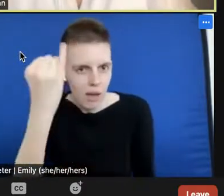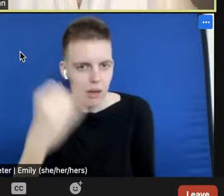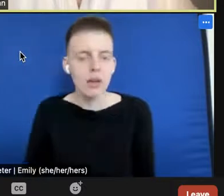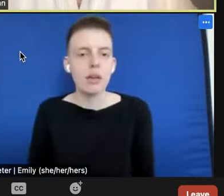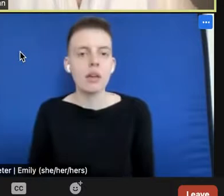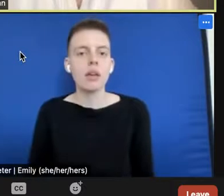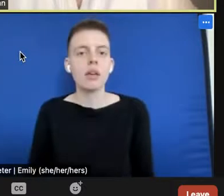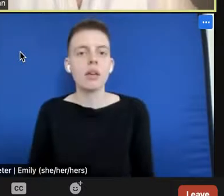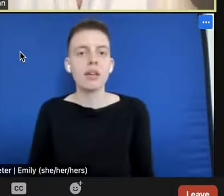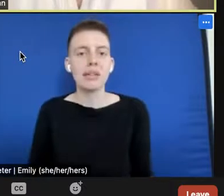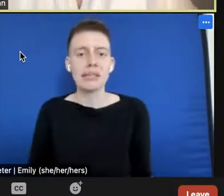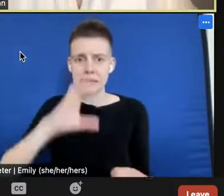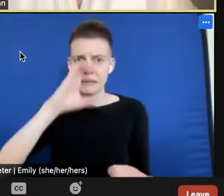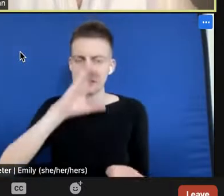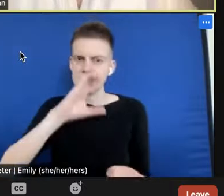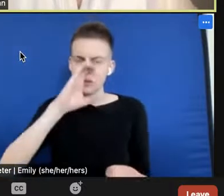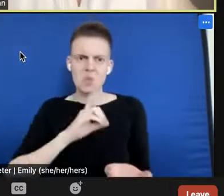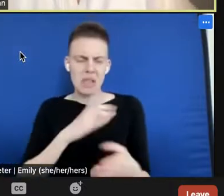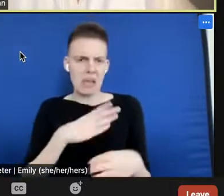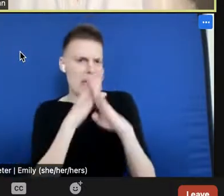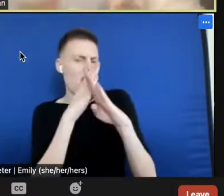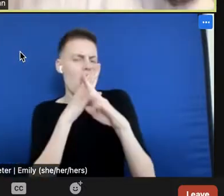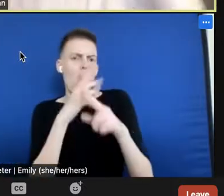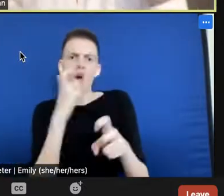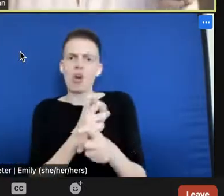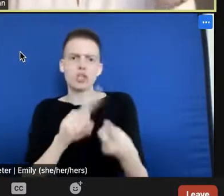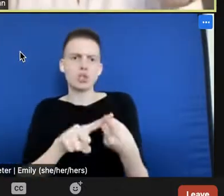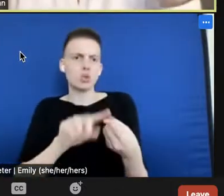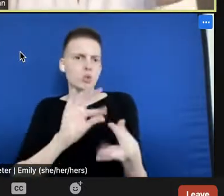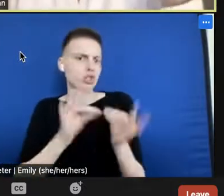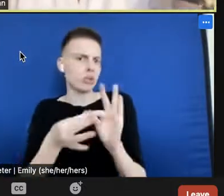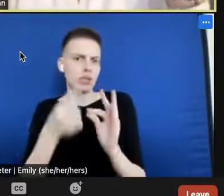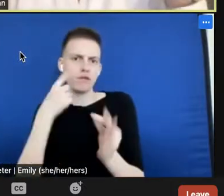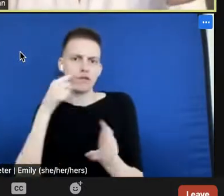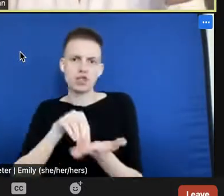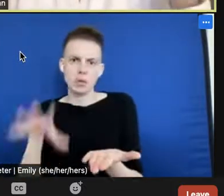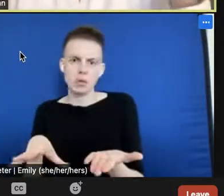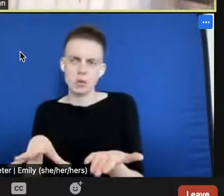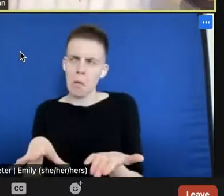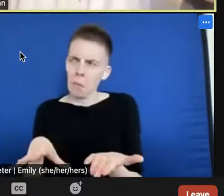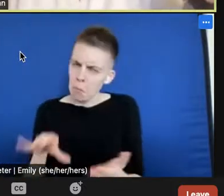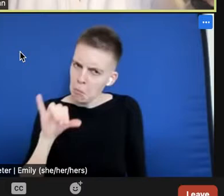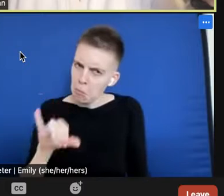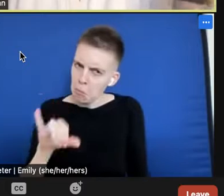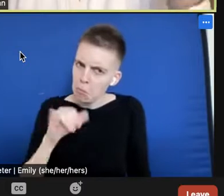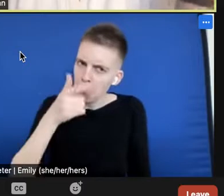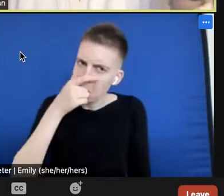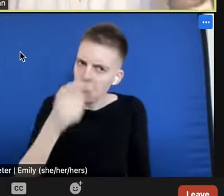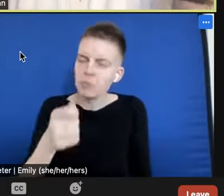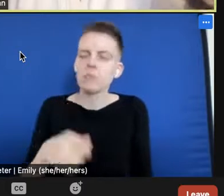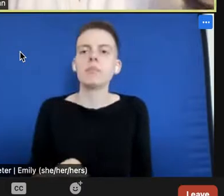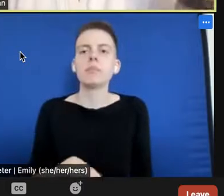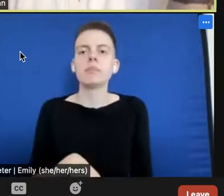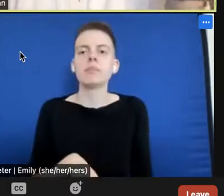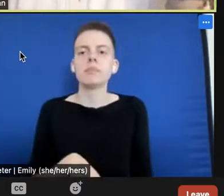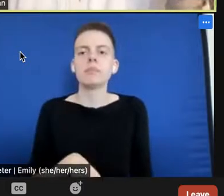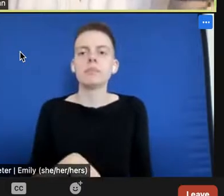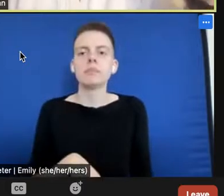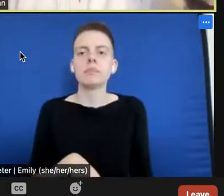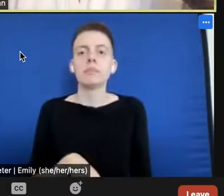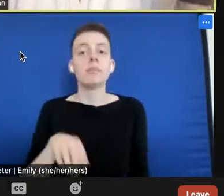least easily interpreted thing. So if kids with typical vision, and please